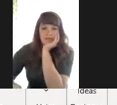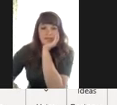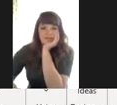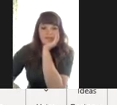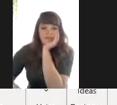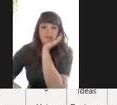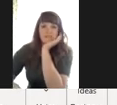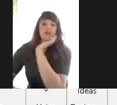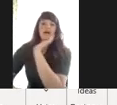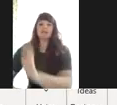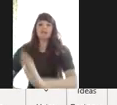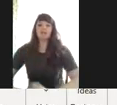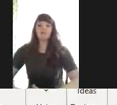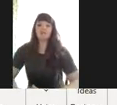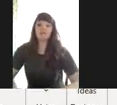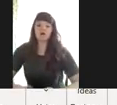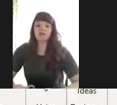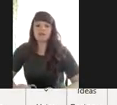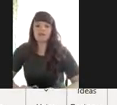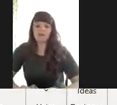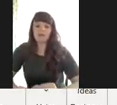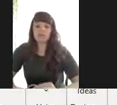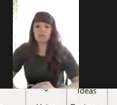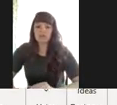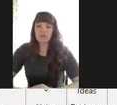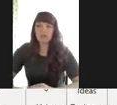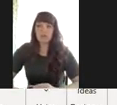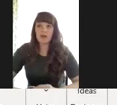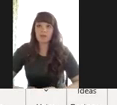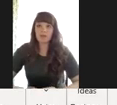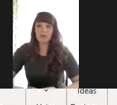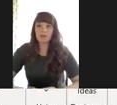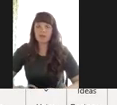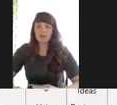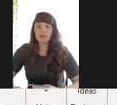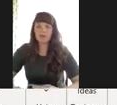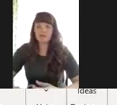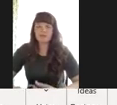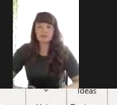If we're going to do the first line, for one will hardly die for a righteous man, I believe that would be